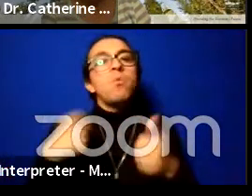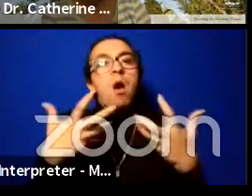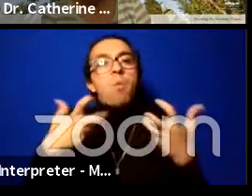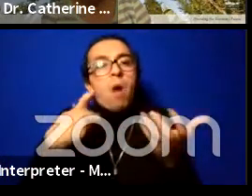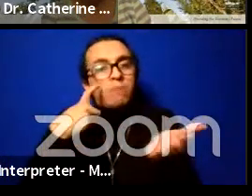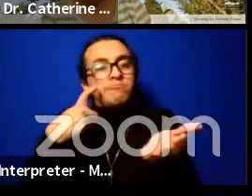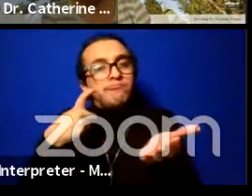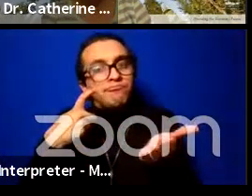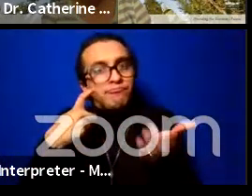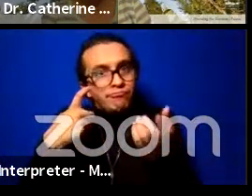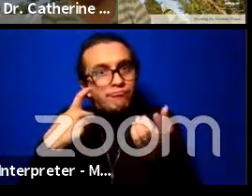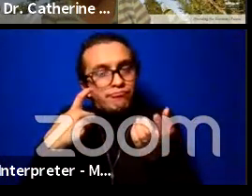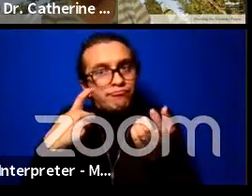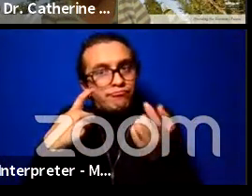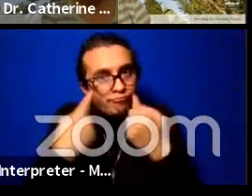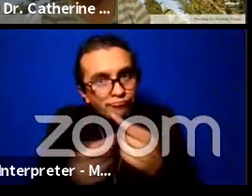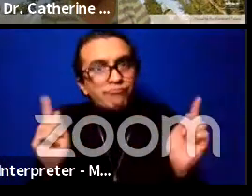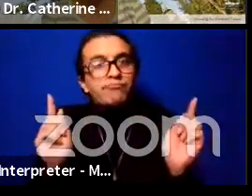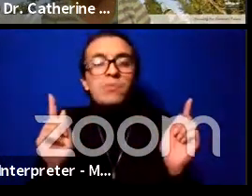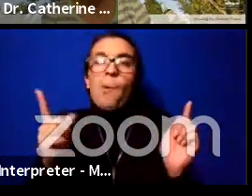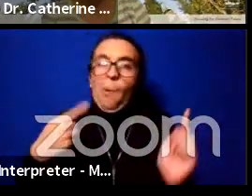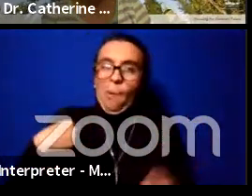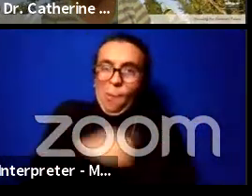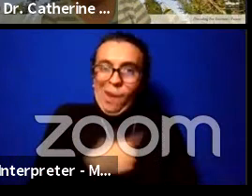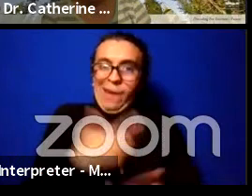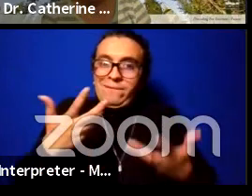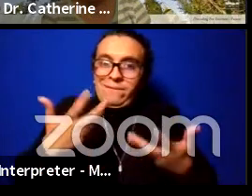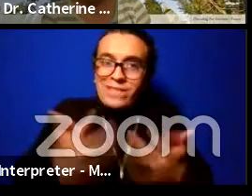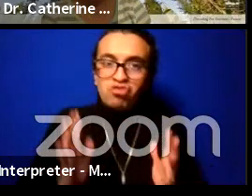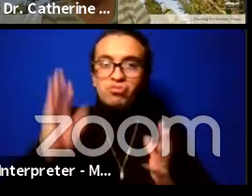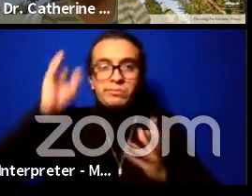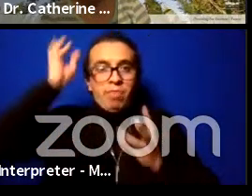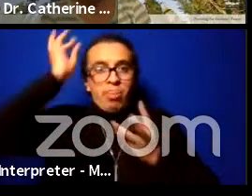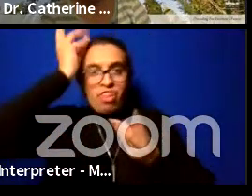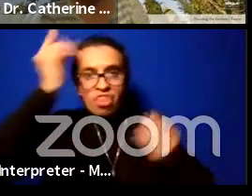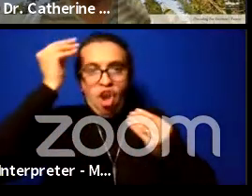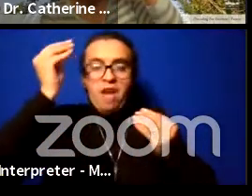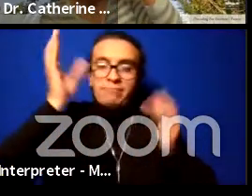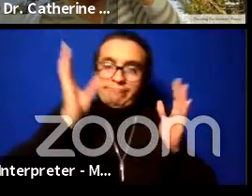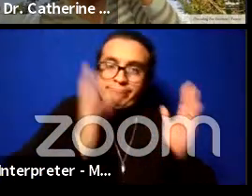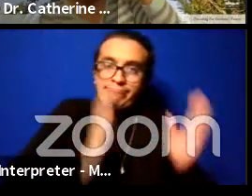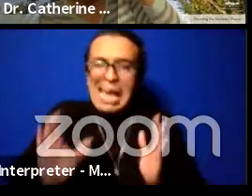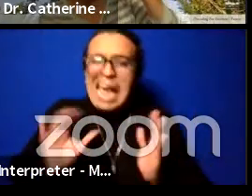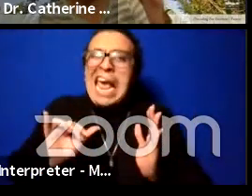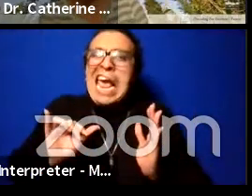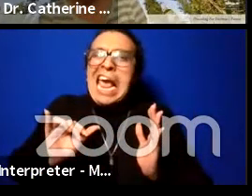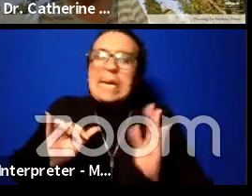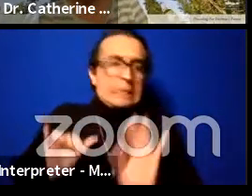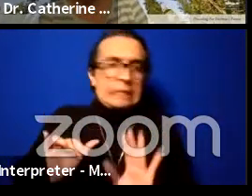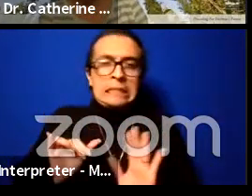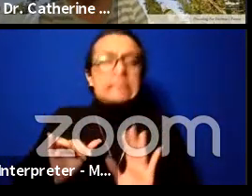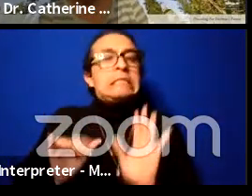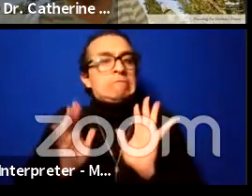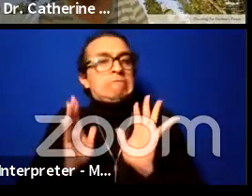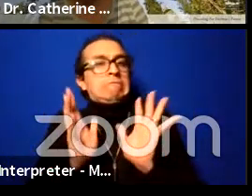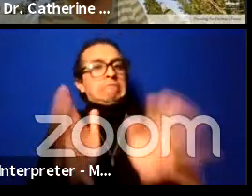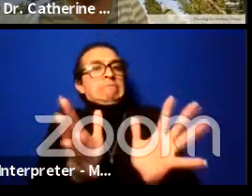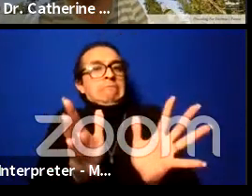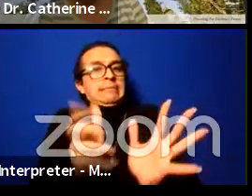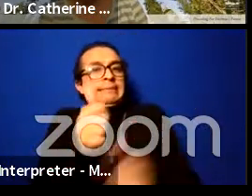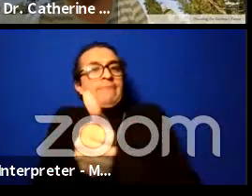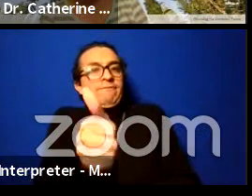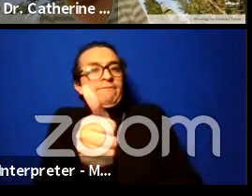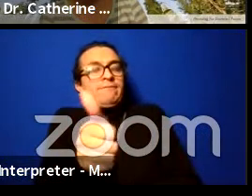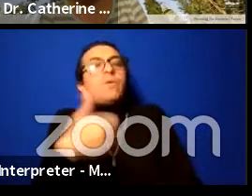thought about it. We are happy and willing. And if this turns out maybe we might need a little more support next time, we're happy to bring staff to